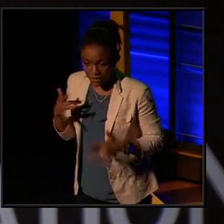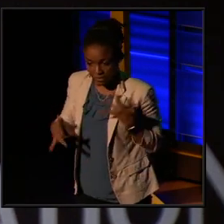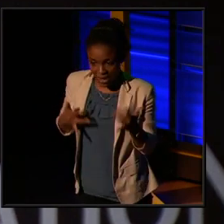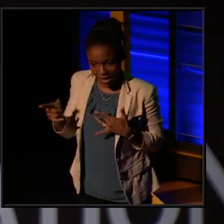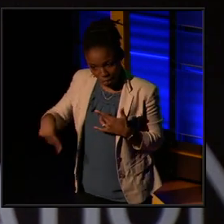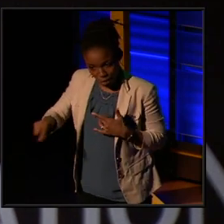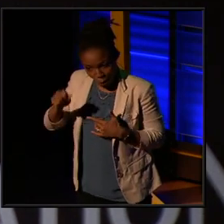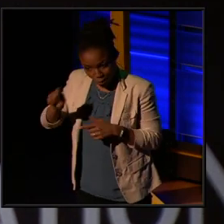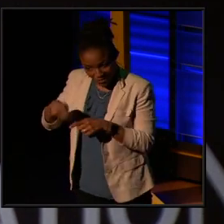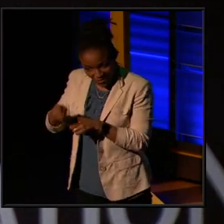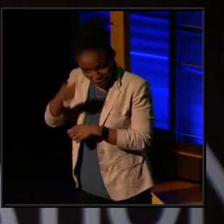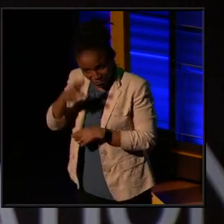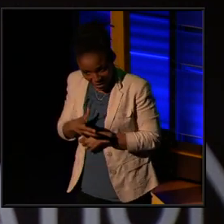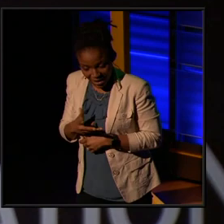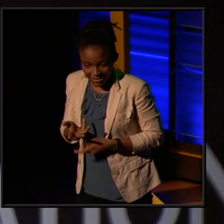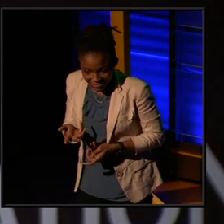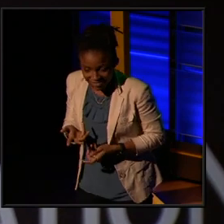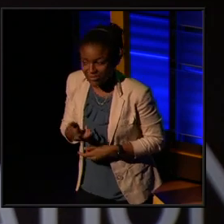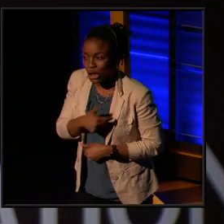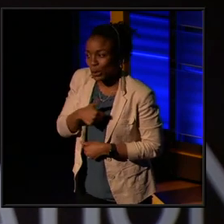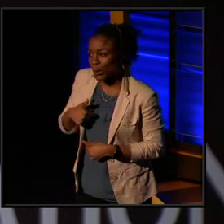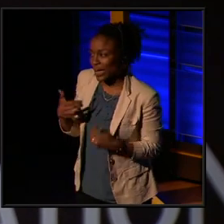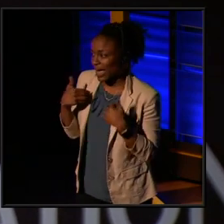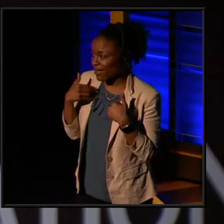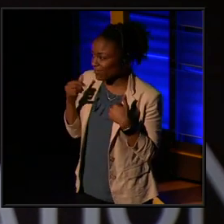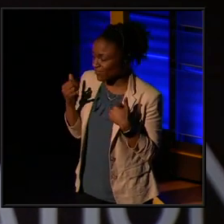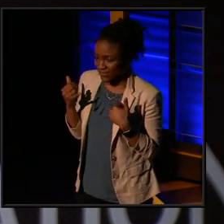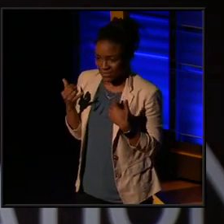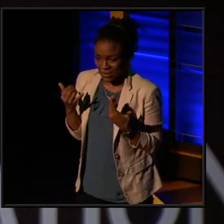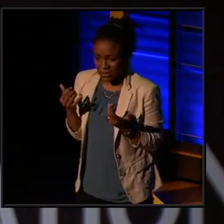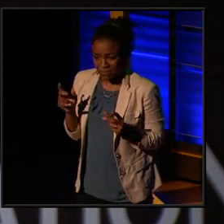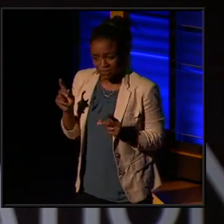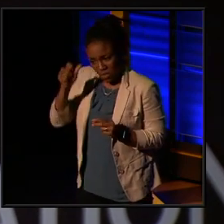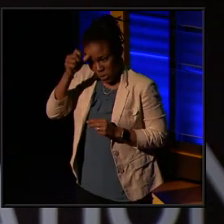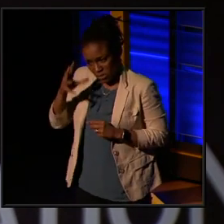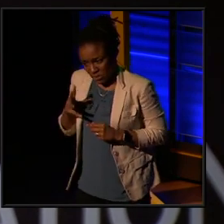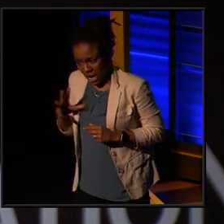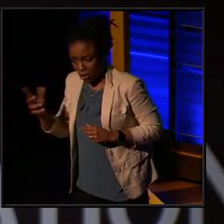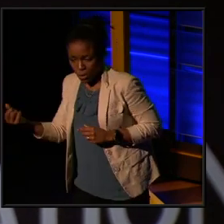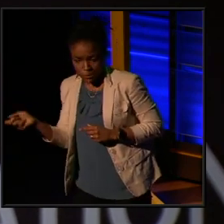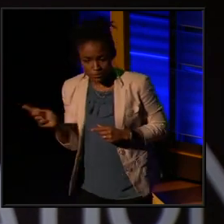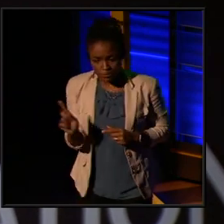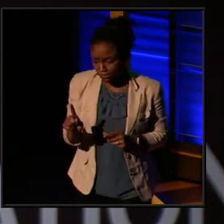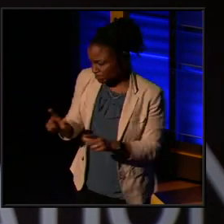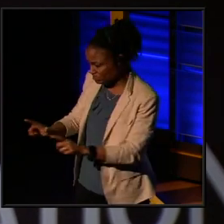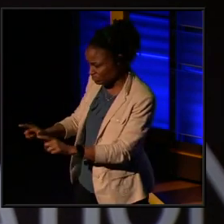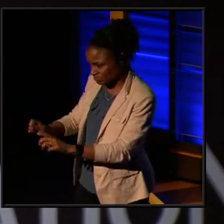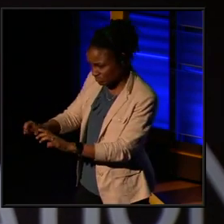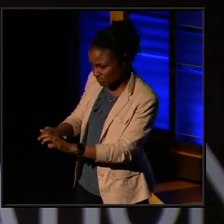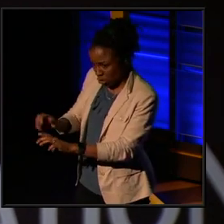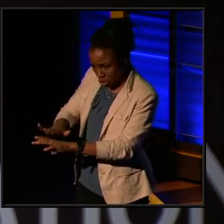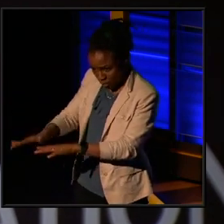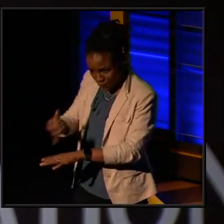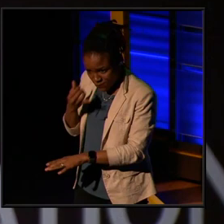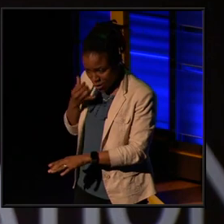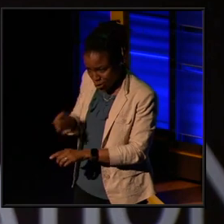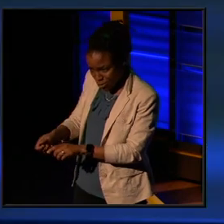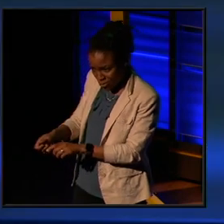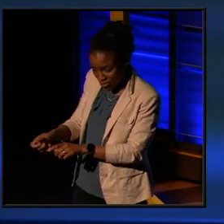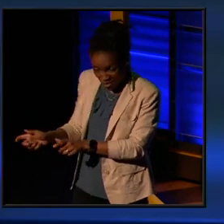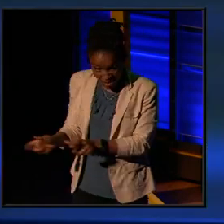And we've had now that they'll come back and they've filmed something on their phone and they send us these little clips and they're like, what's